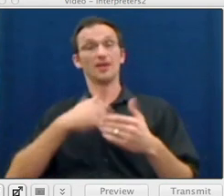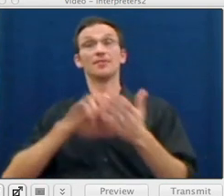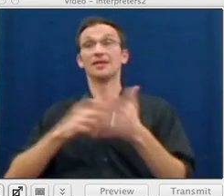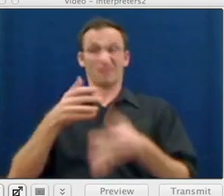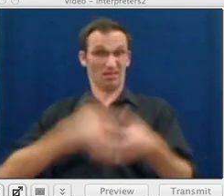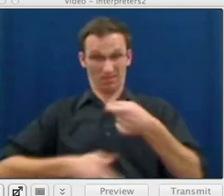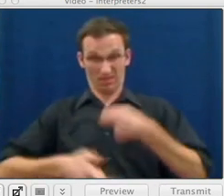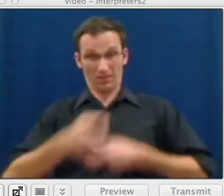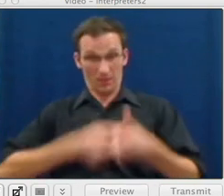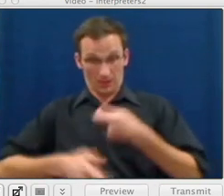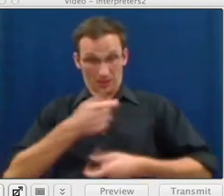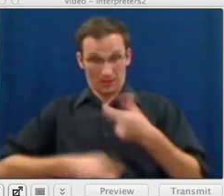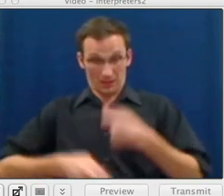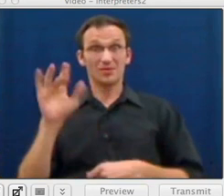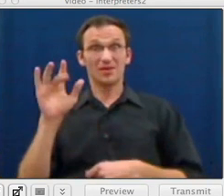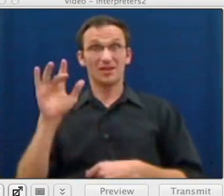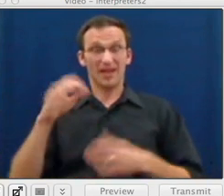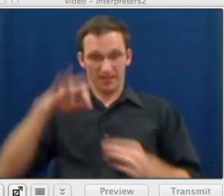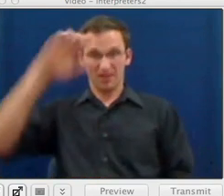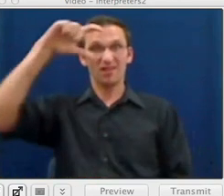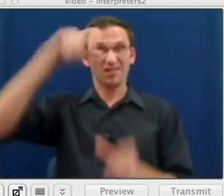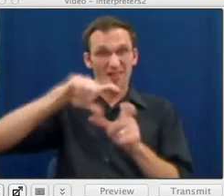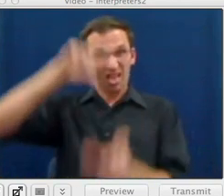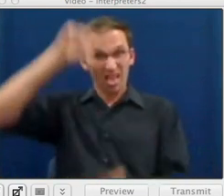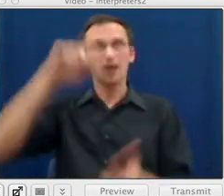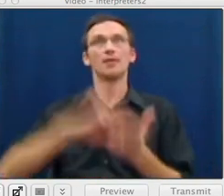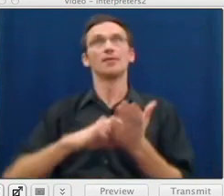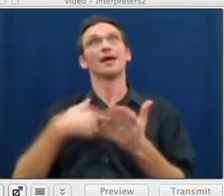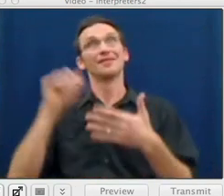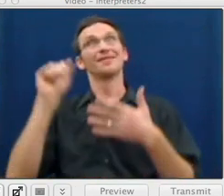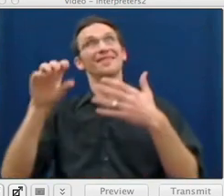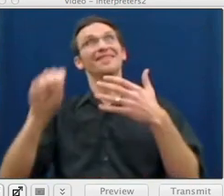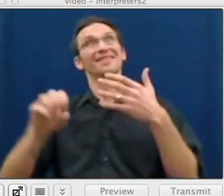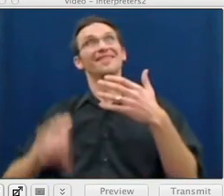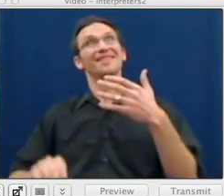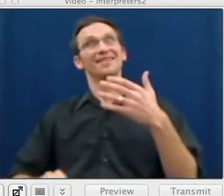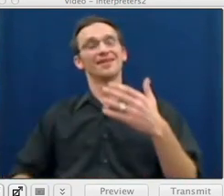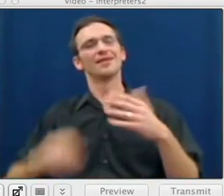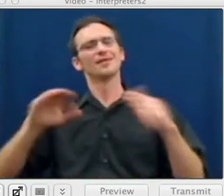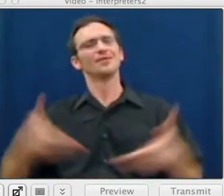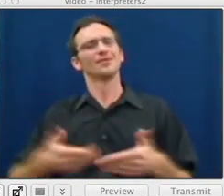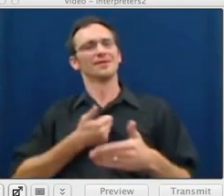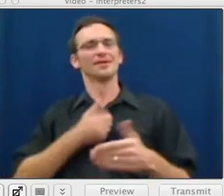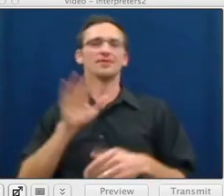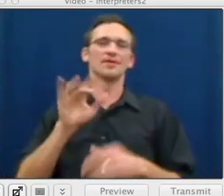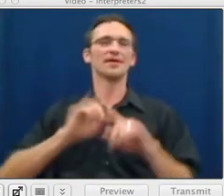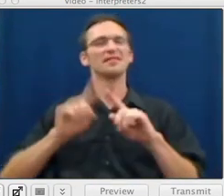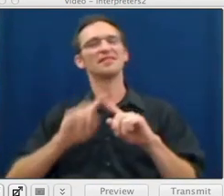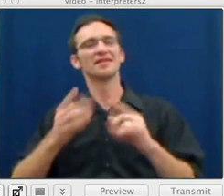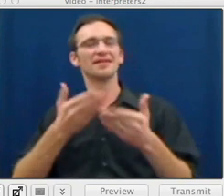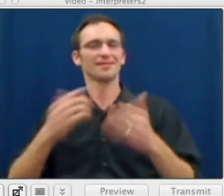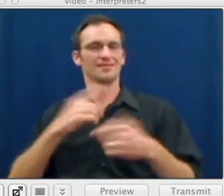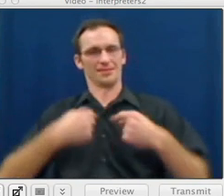off 25 find out they've got to say something about themselves, 25 things about themselves. Perhaps you're familiar with this